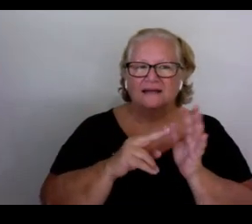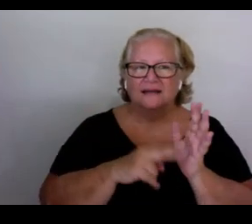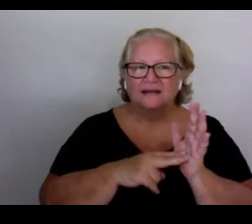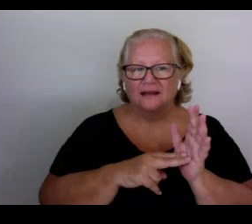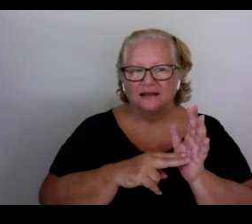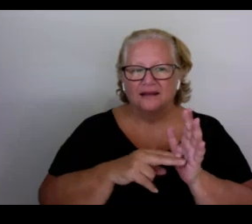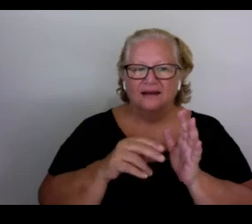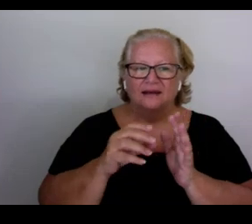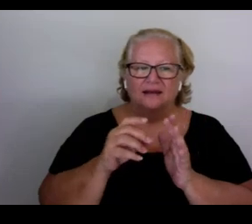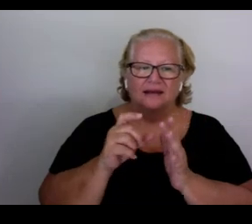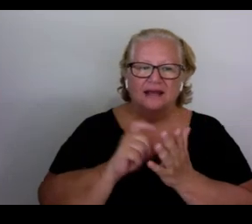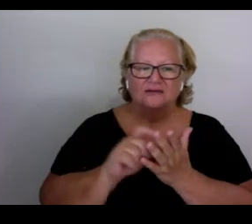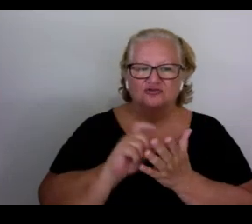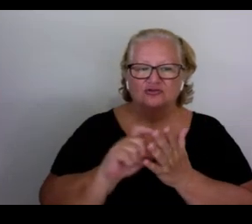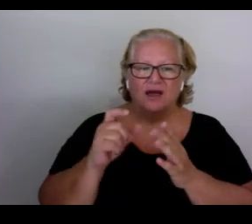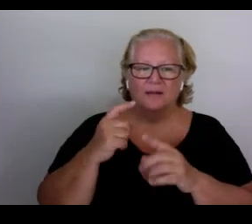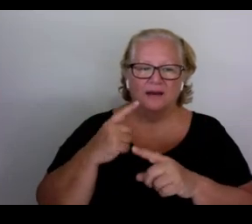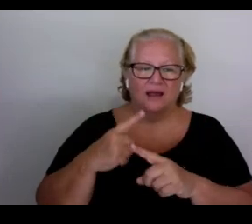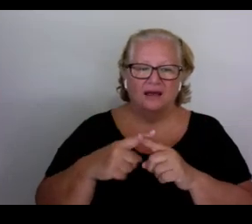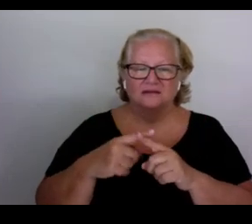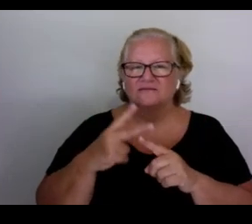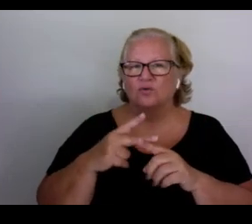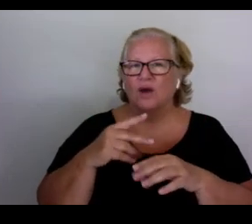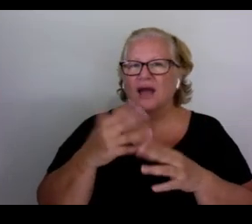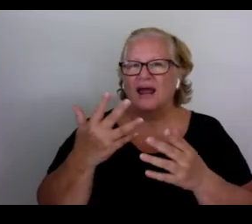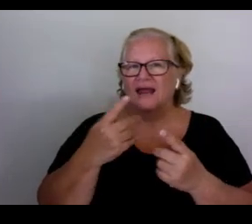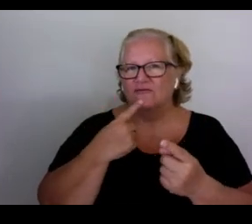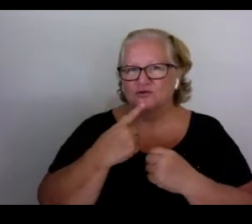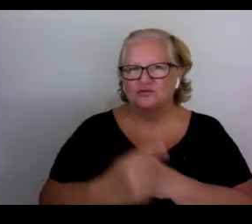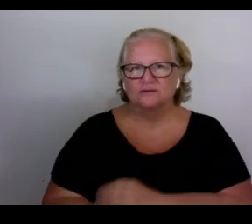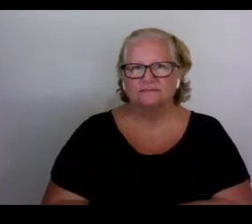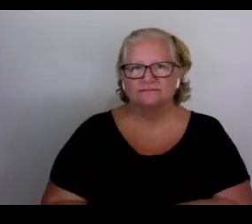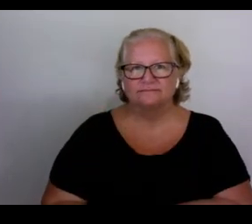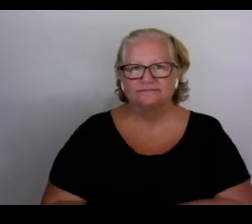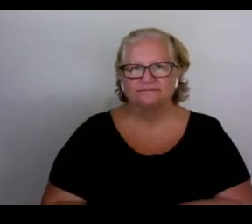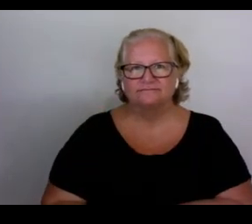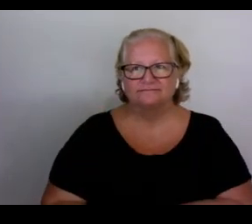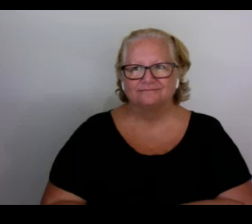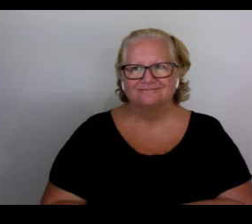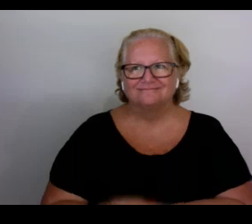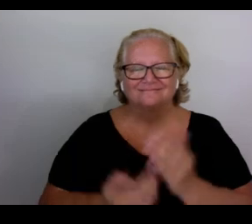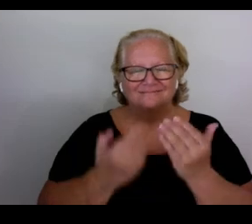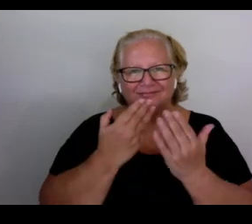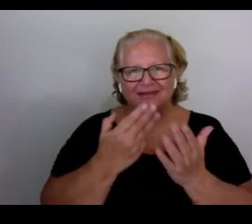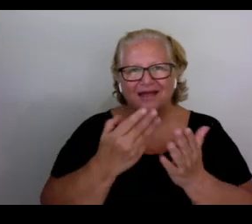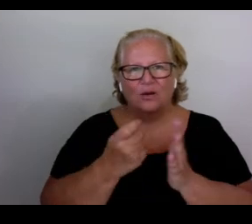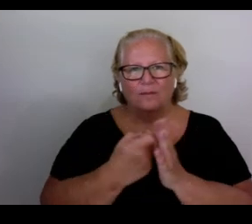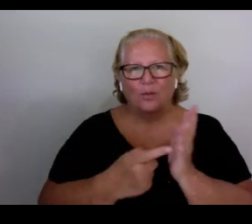any upcoming topics, dates, and other useful legal information. Thank you again, Paul. Thank you.